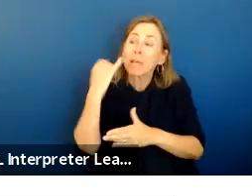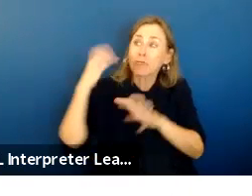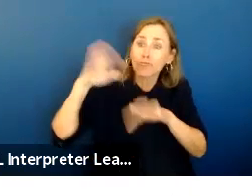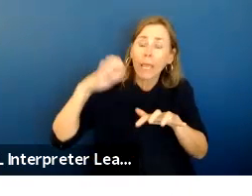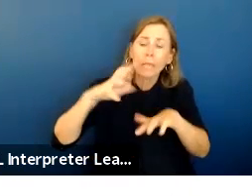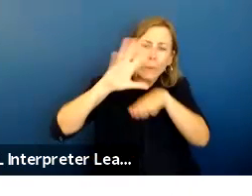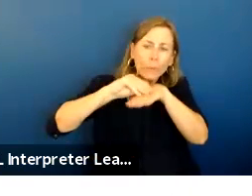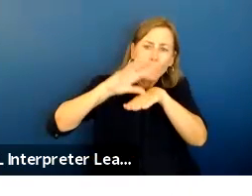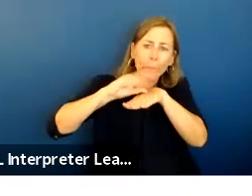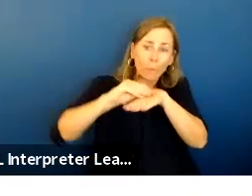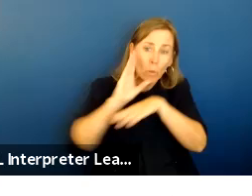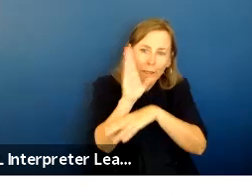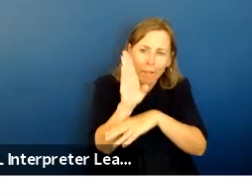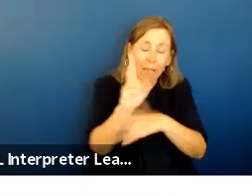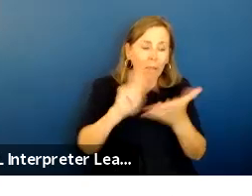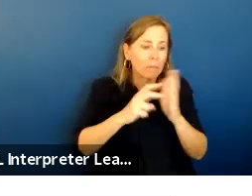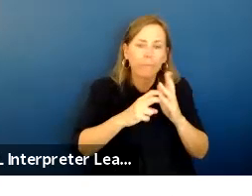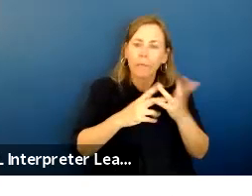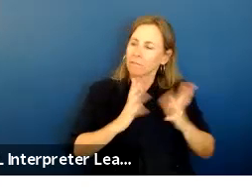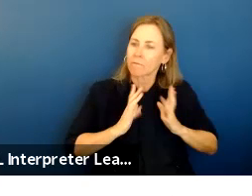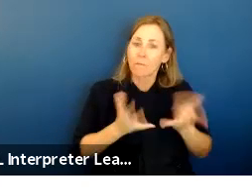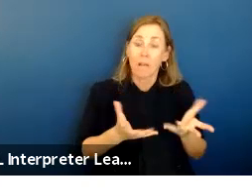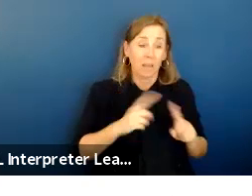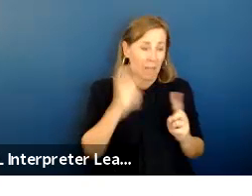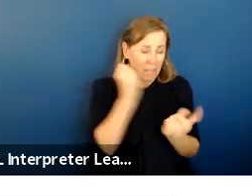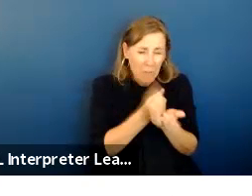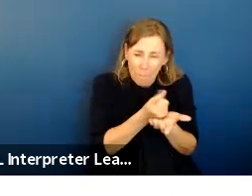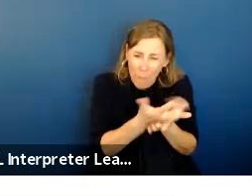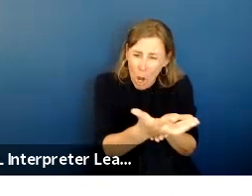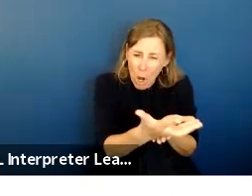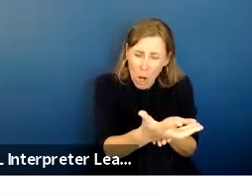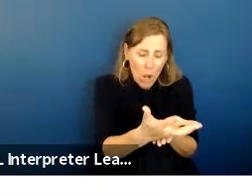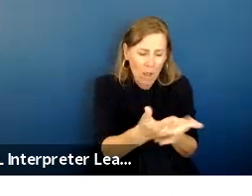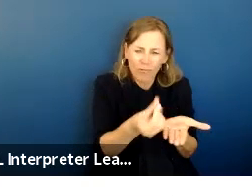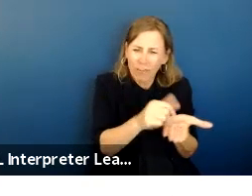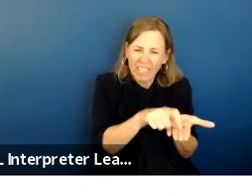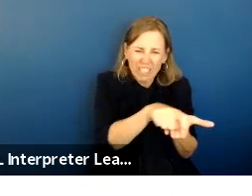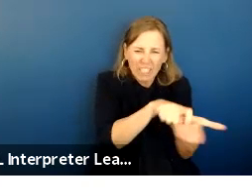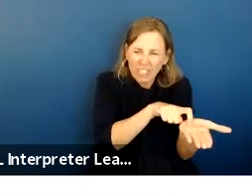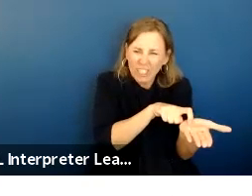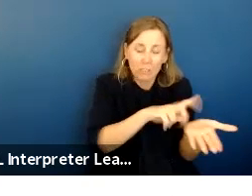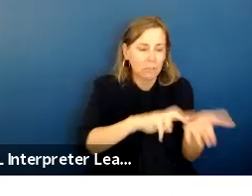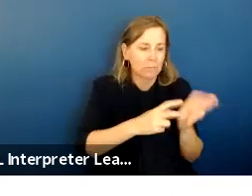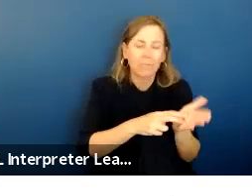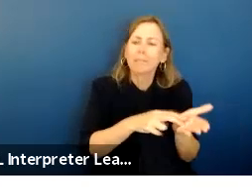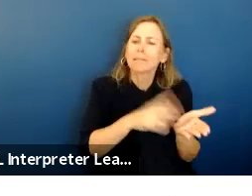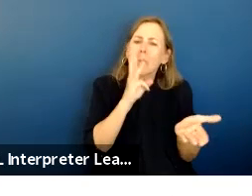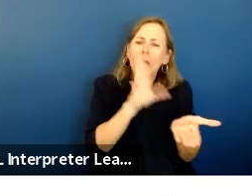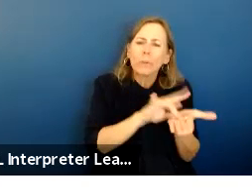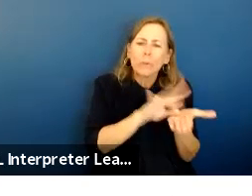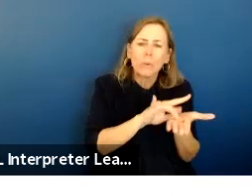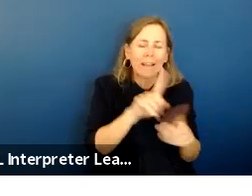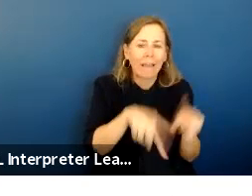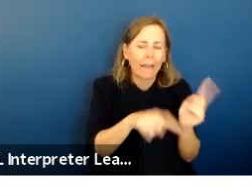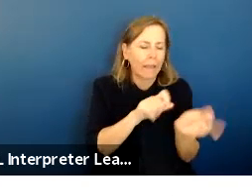the wildfire leaves the ground charred and unable to absorb this water. Therefore, it creates conditions